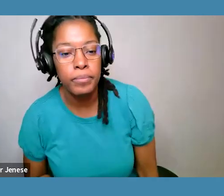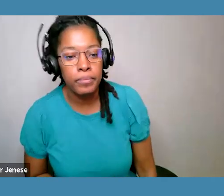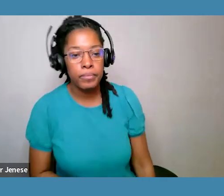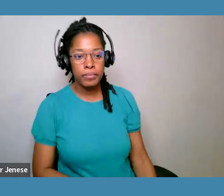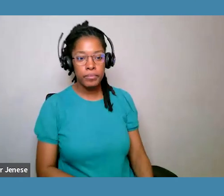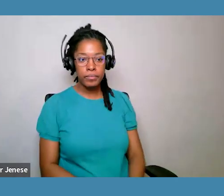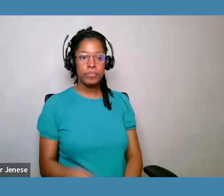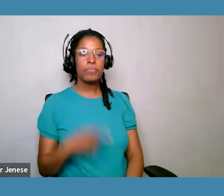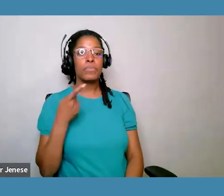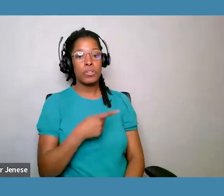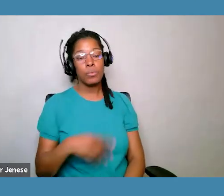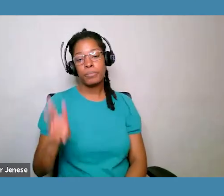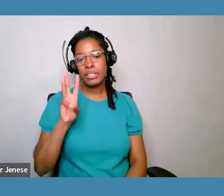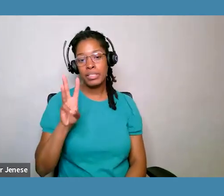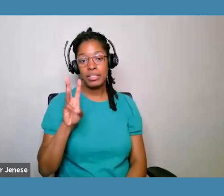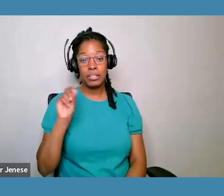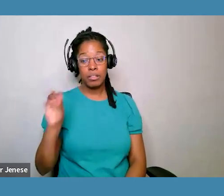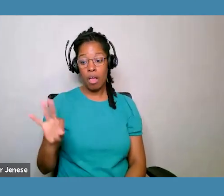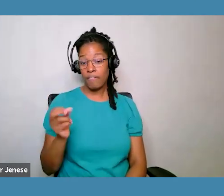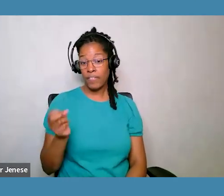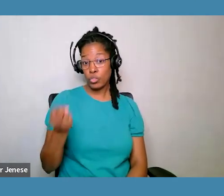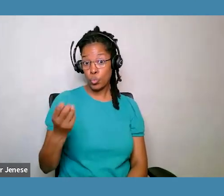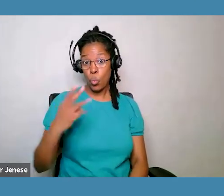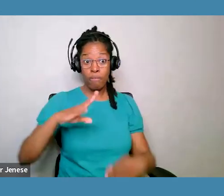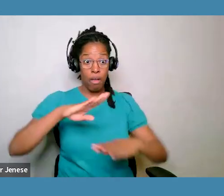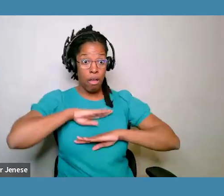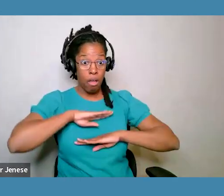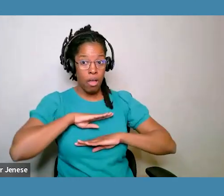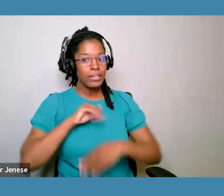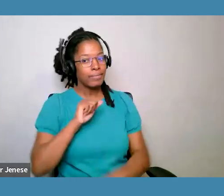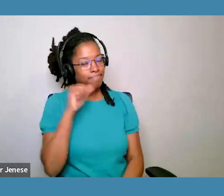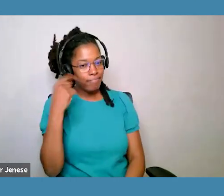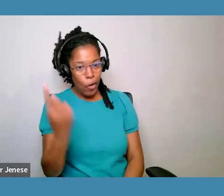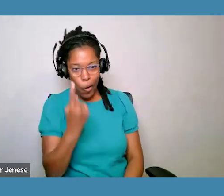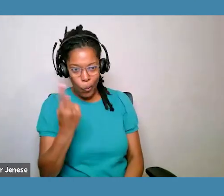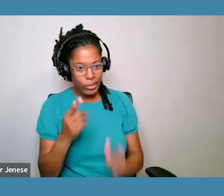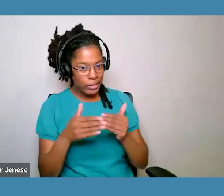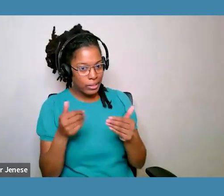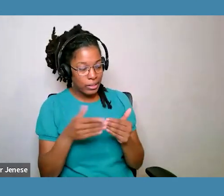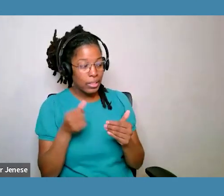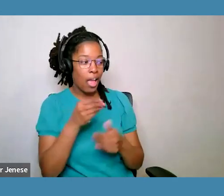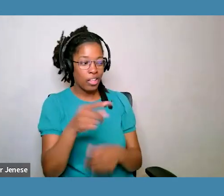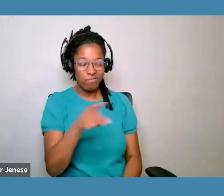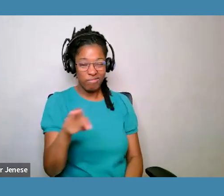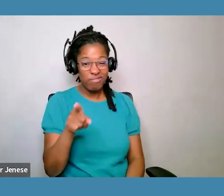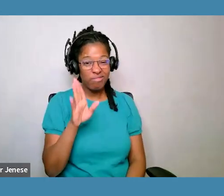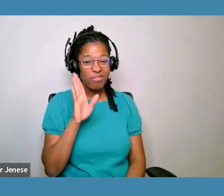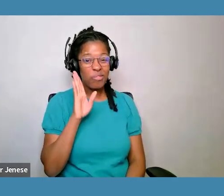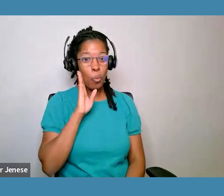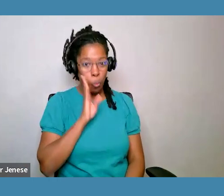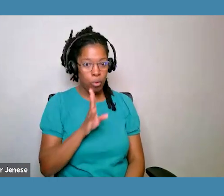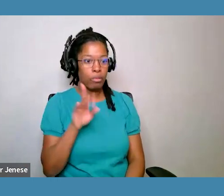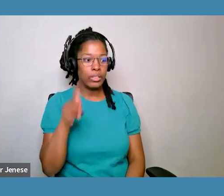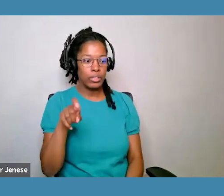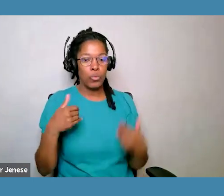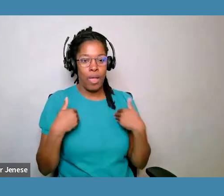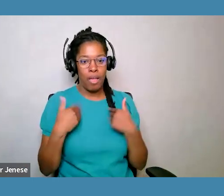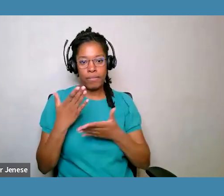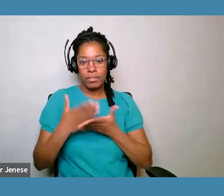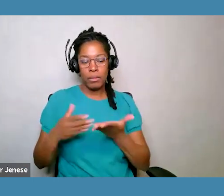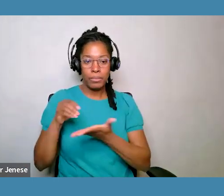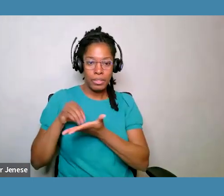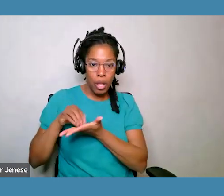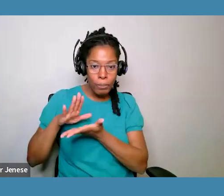meeting these 6 of 12 criteria is not always easy, and you're definitely going to want to have